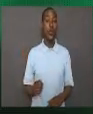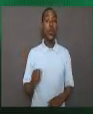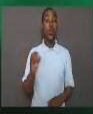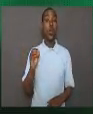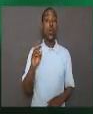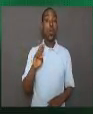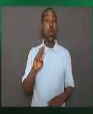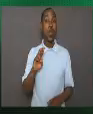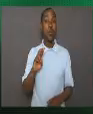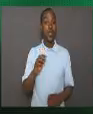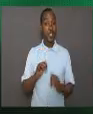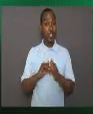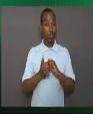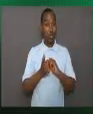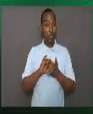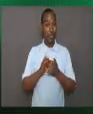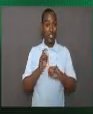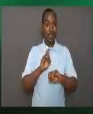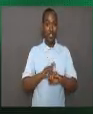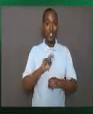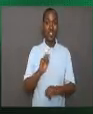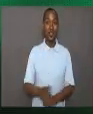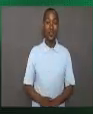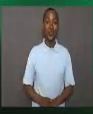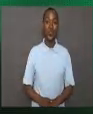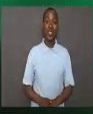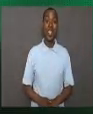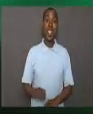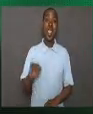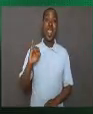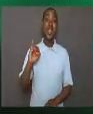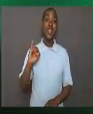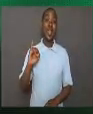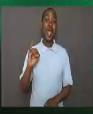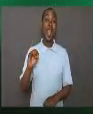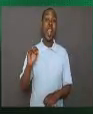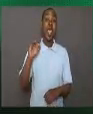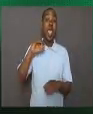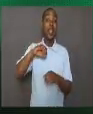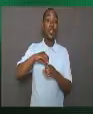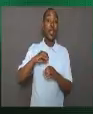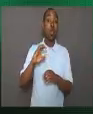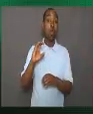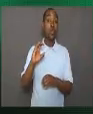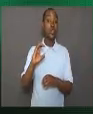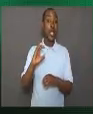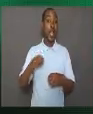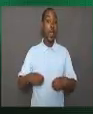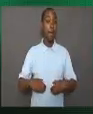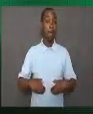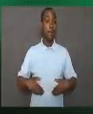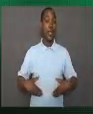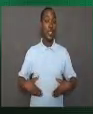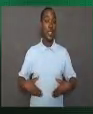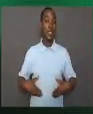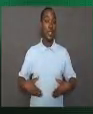during exercise. The internal intercostal muscles pull the ribs